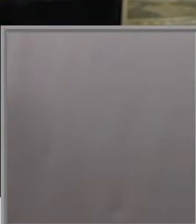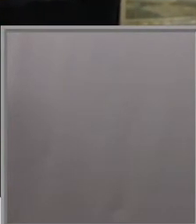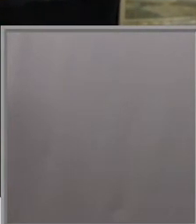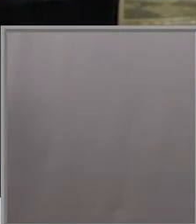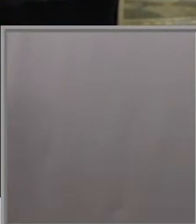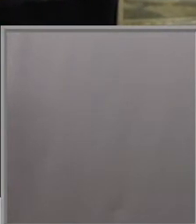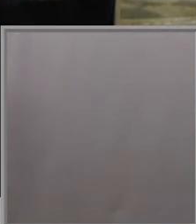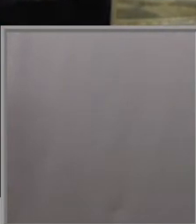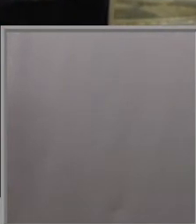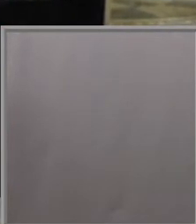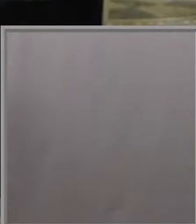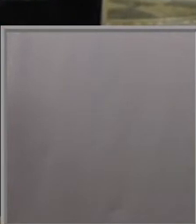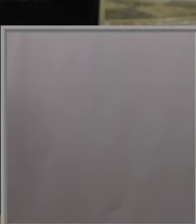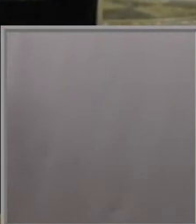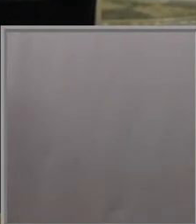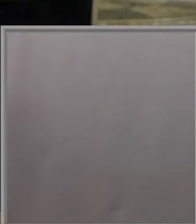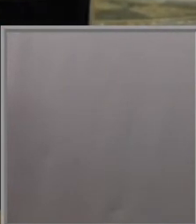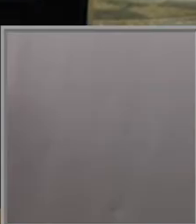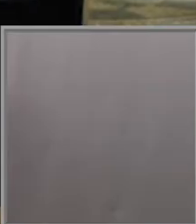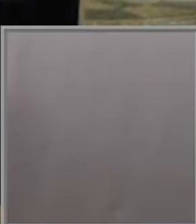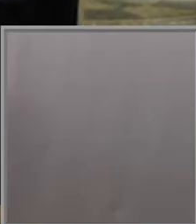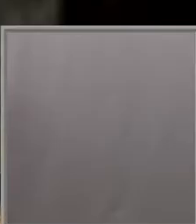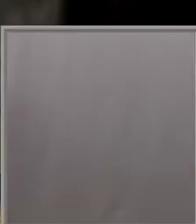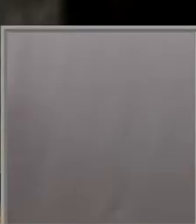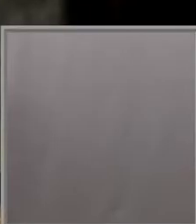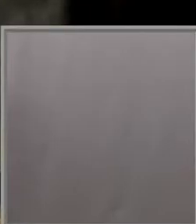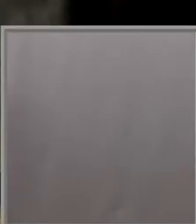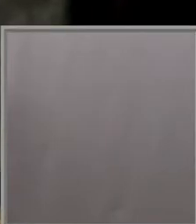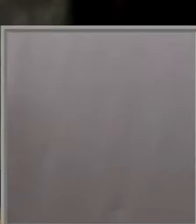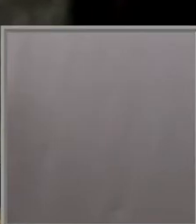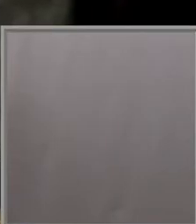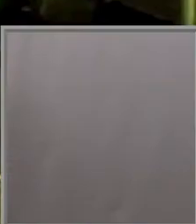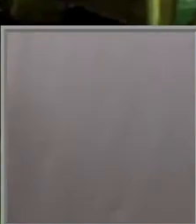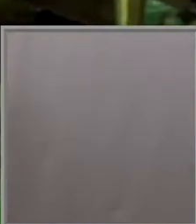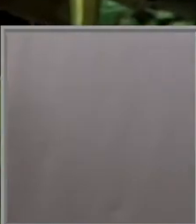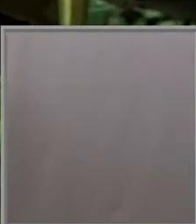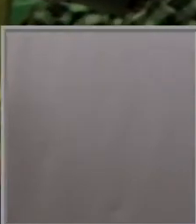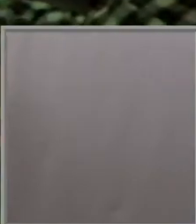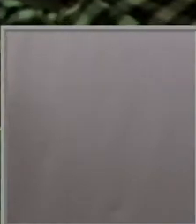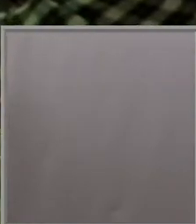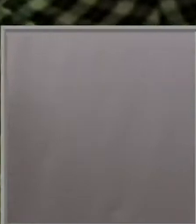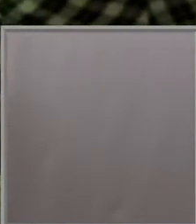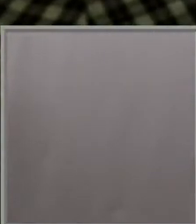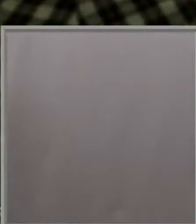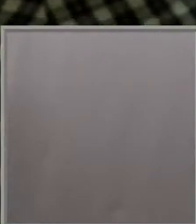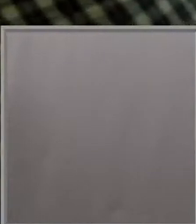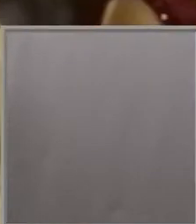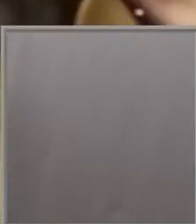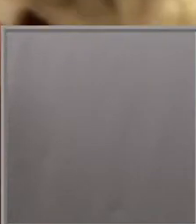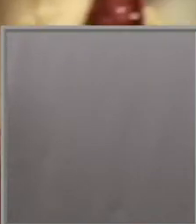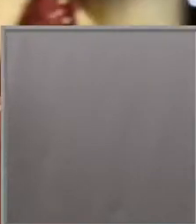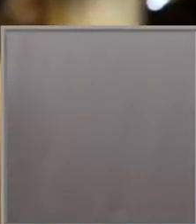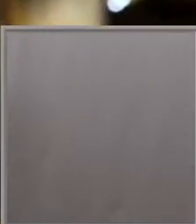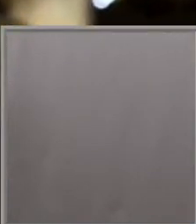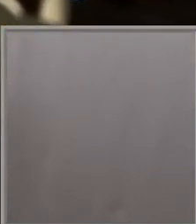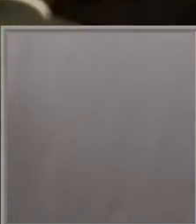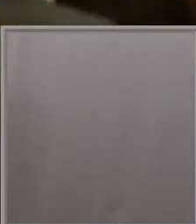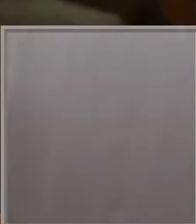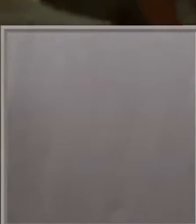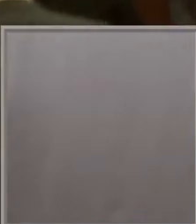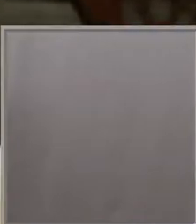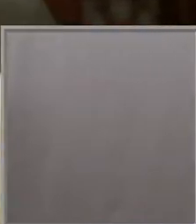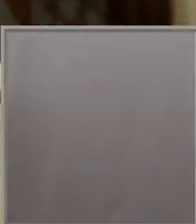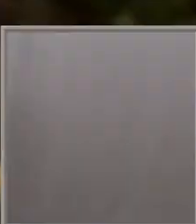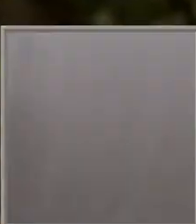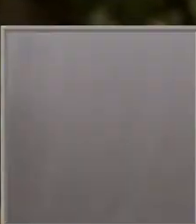Legislature. And I decided I owe it to these women. Let me also do something for them. Welcome you